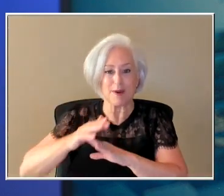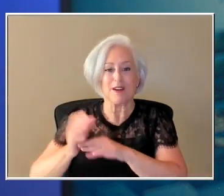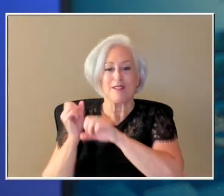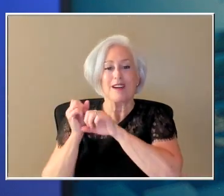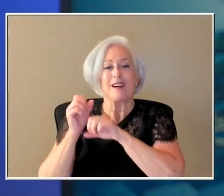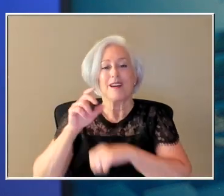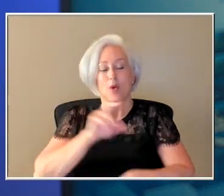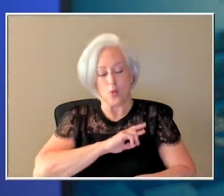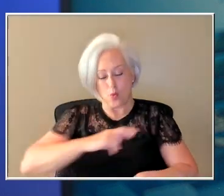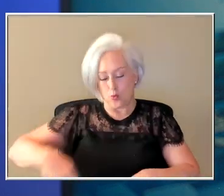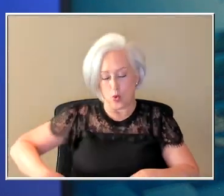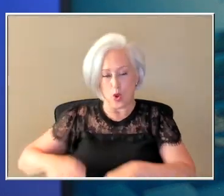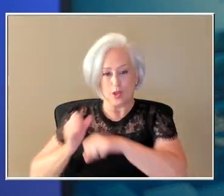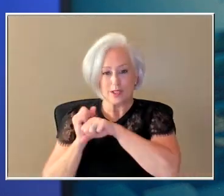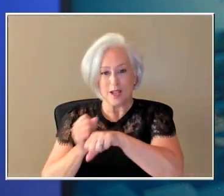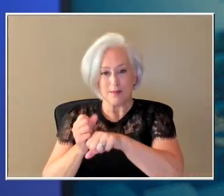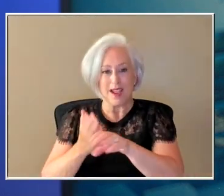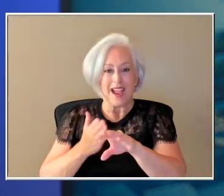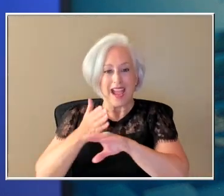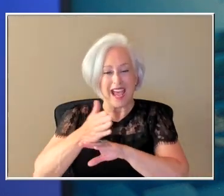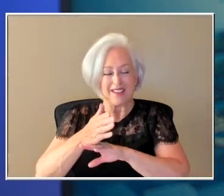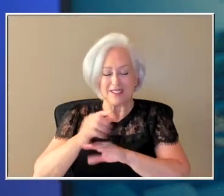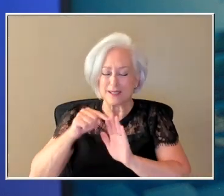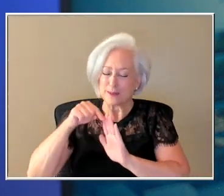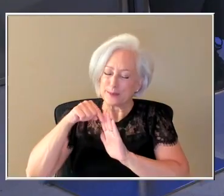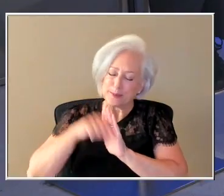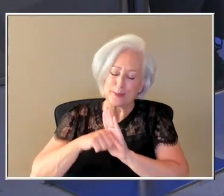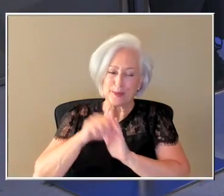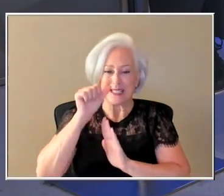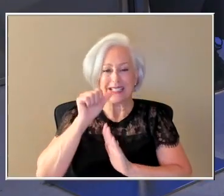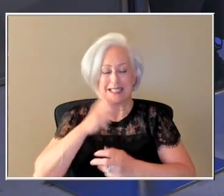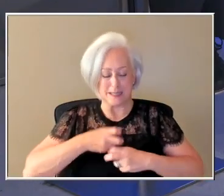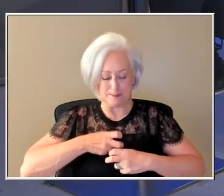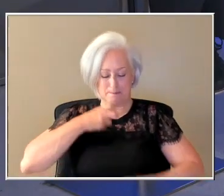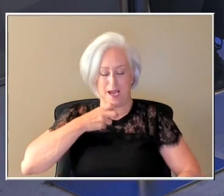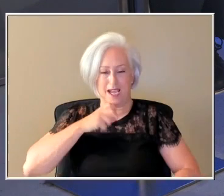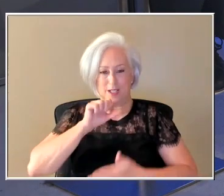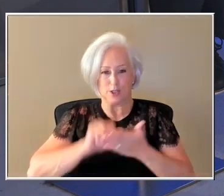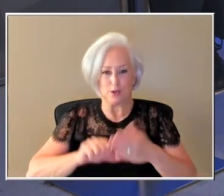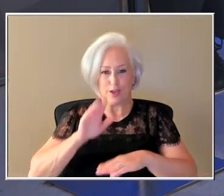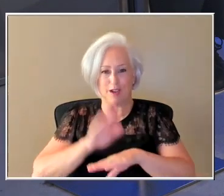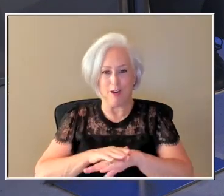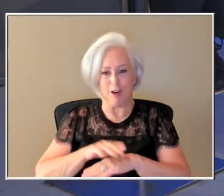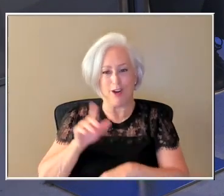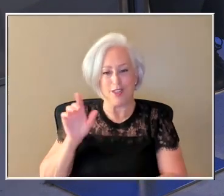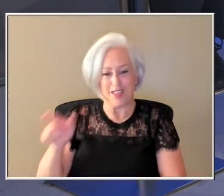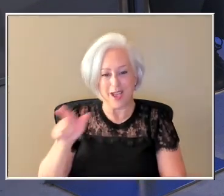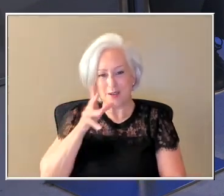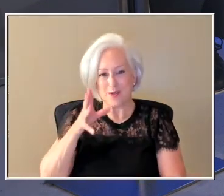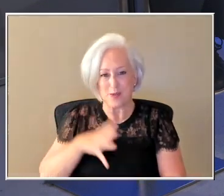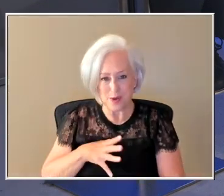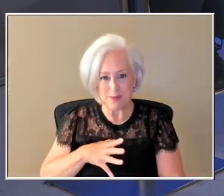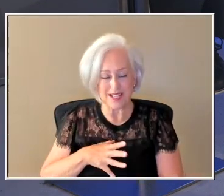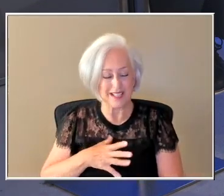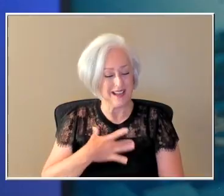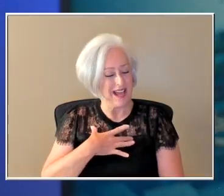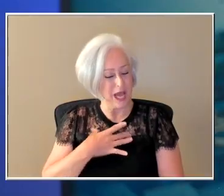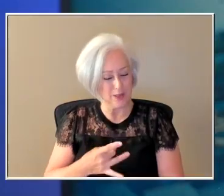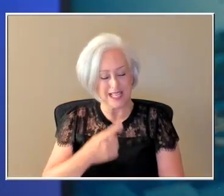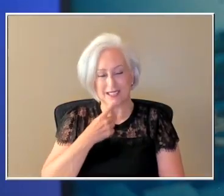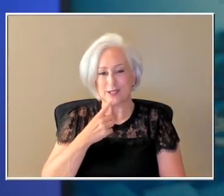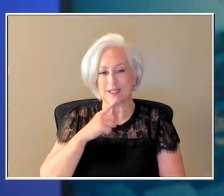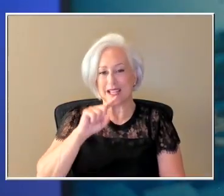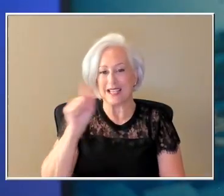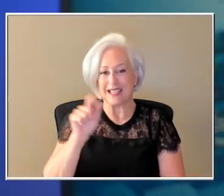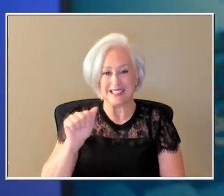spine sarcoma surgery that I did on her. That's a good way to kind of see how your patients are doing. That's a good test. I'd like to say, and Zac is the